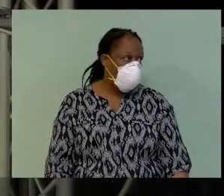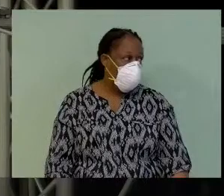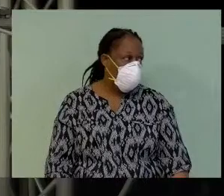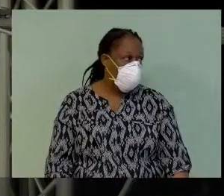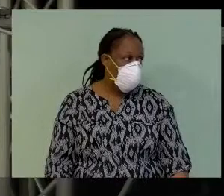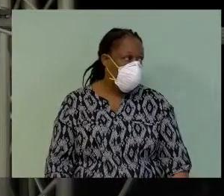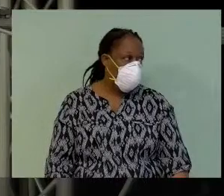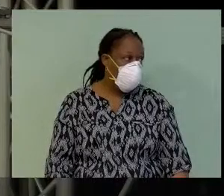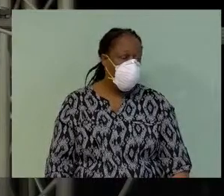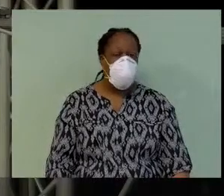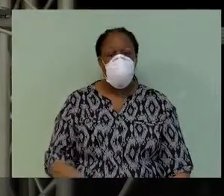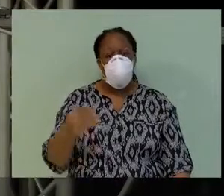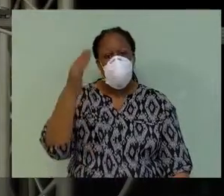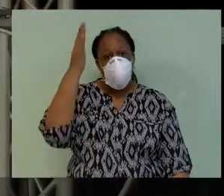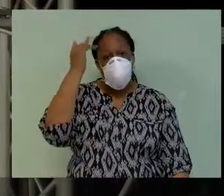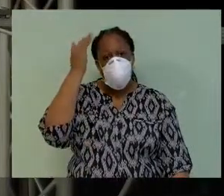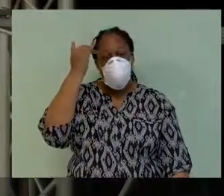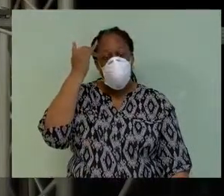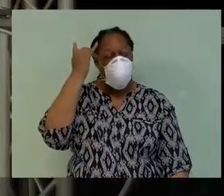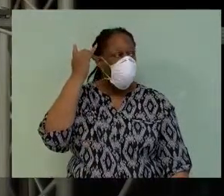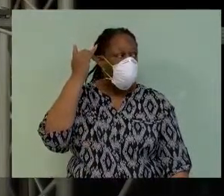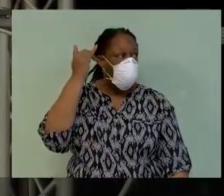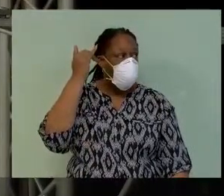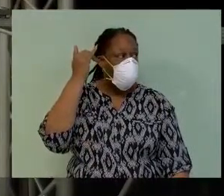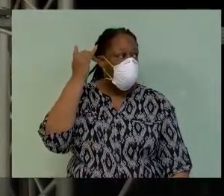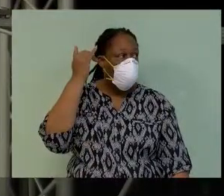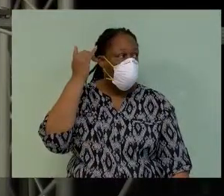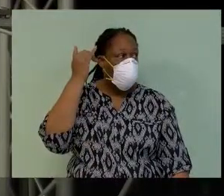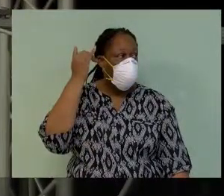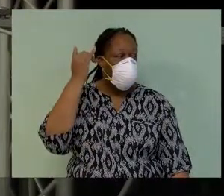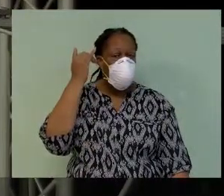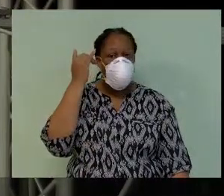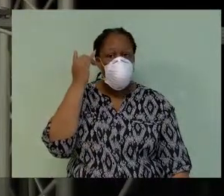that why it is that